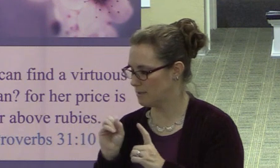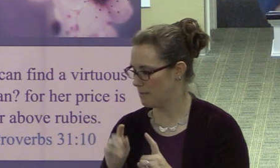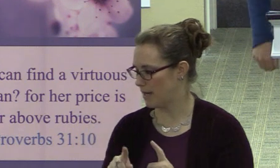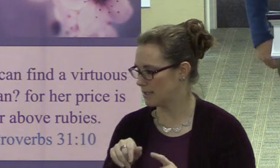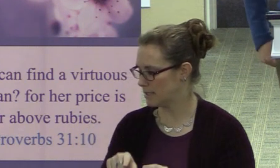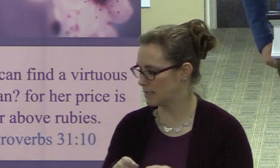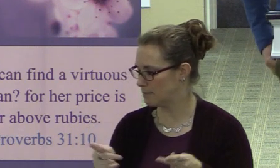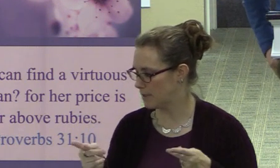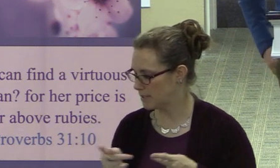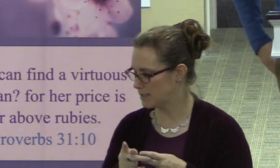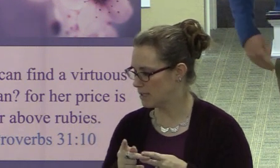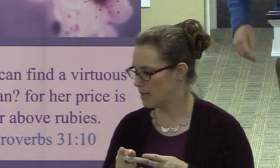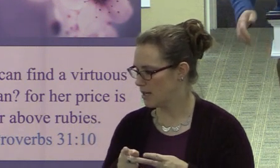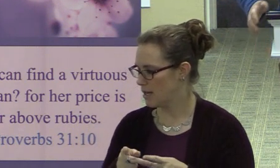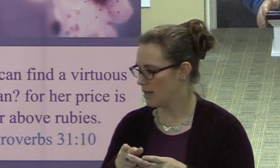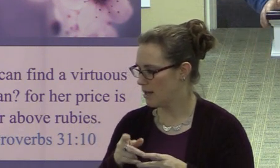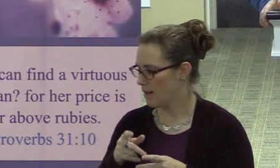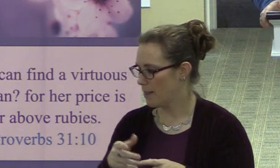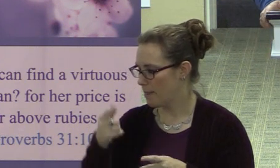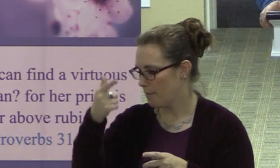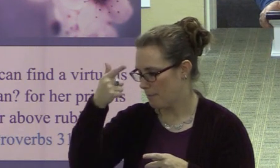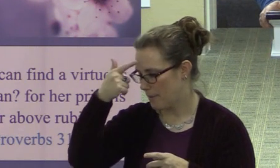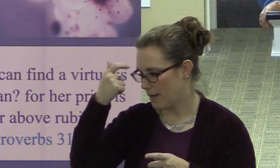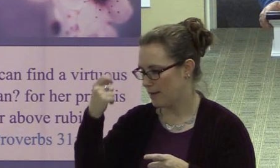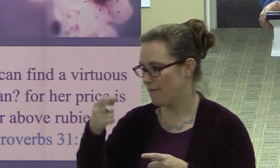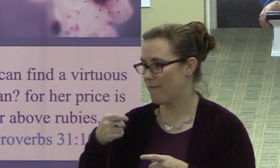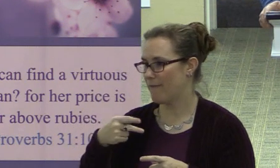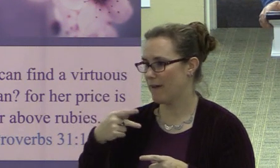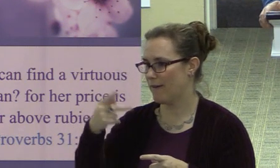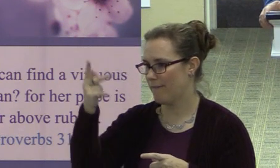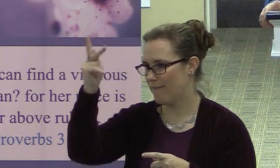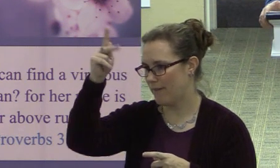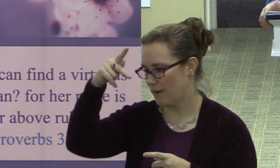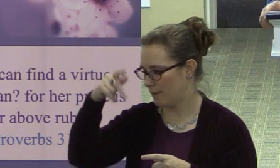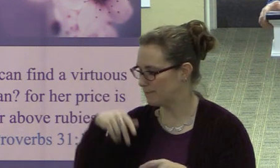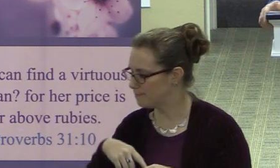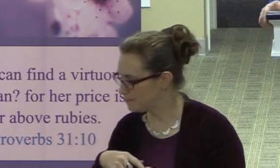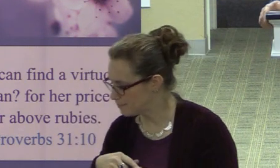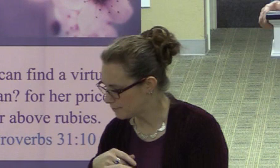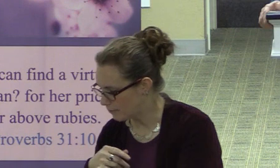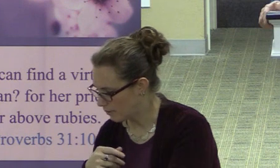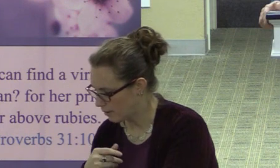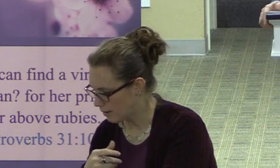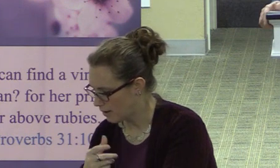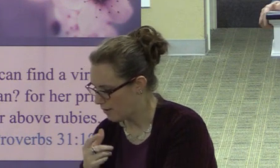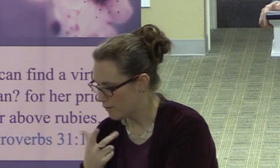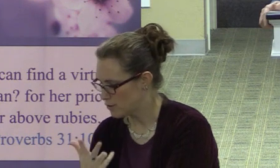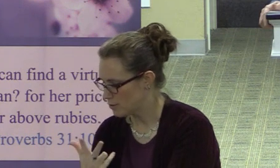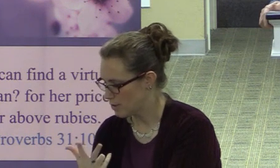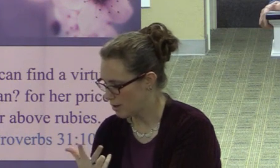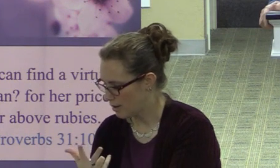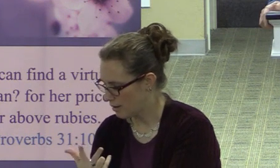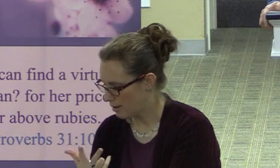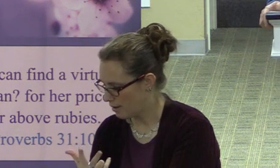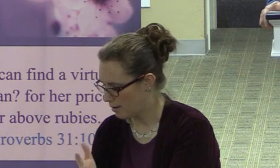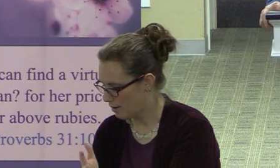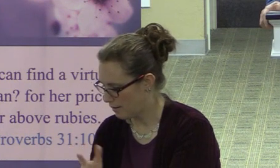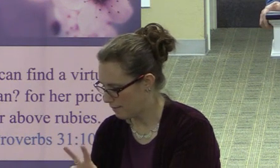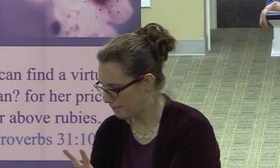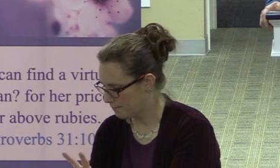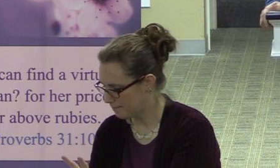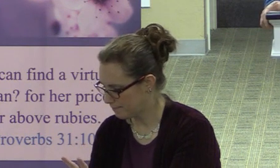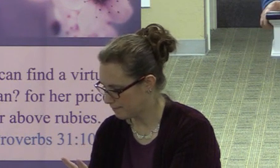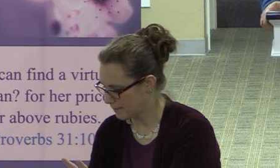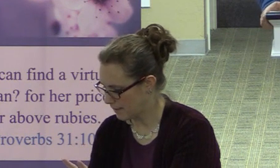Verse 3, he gives the reason why. "For Pharaoh will save the children of Israel. They are entangled in the land. The wilderness has shut them